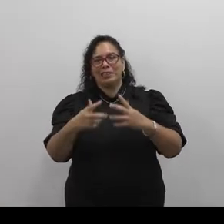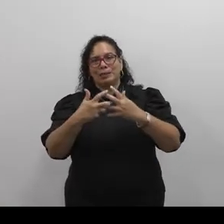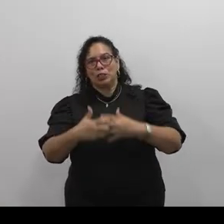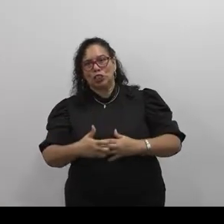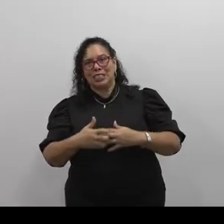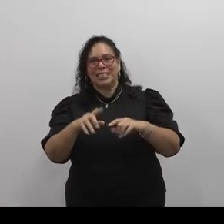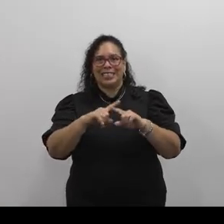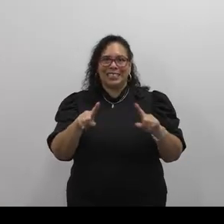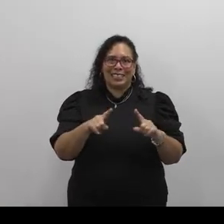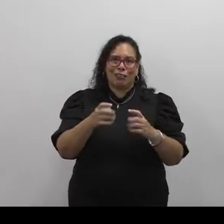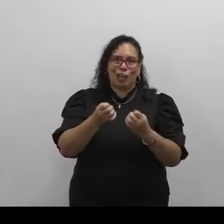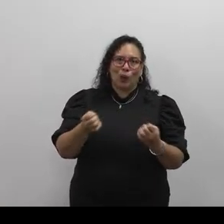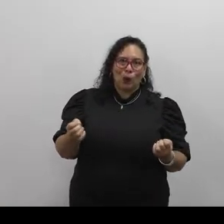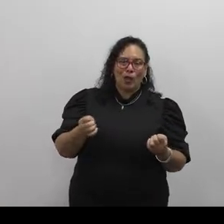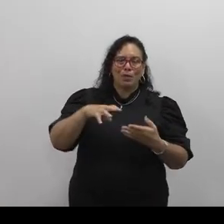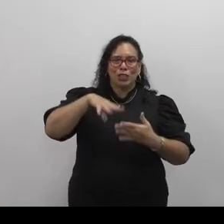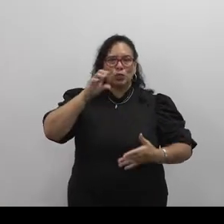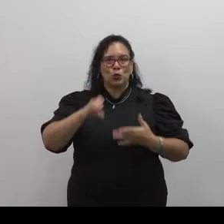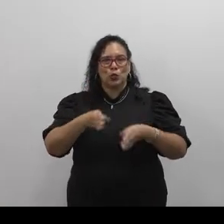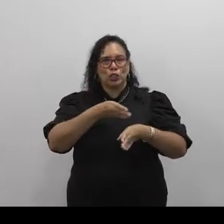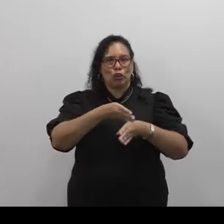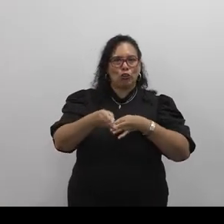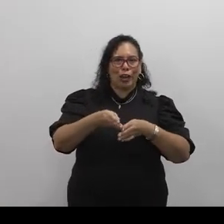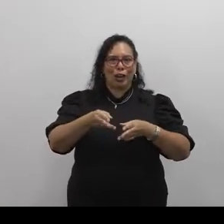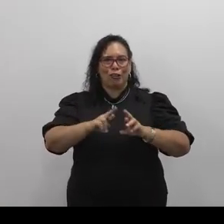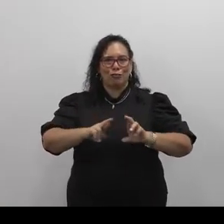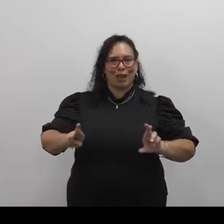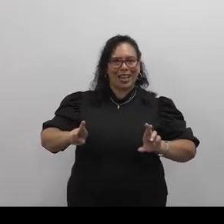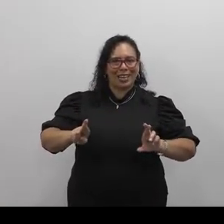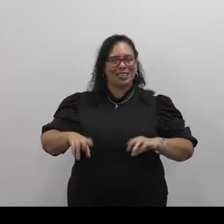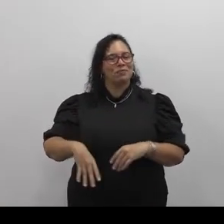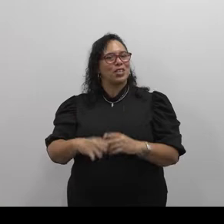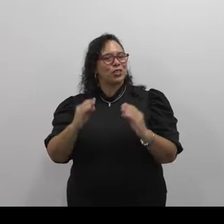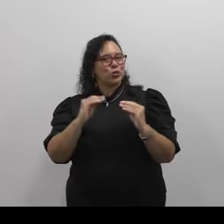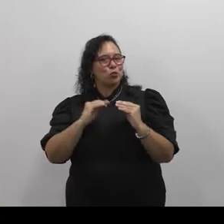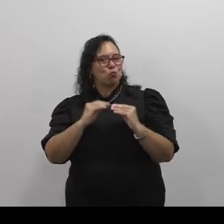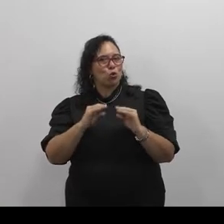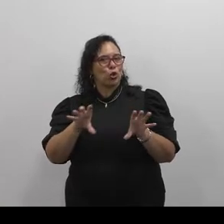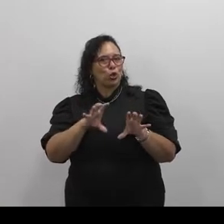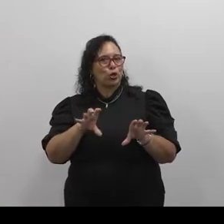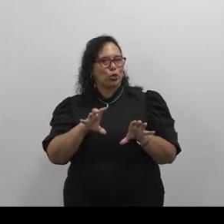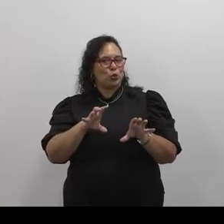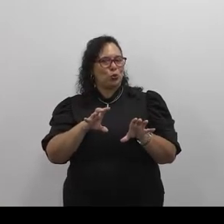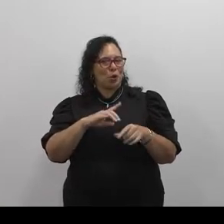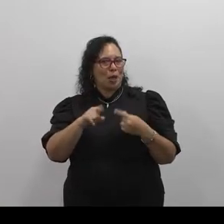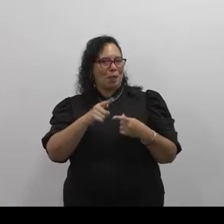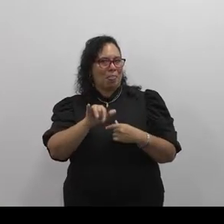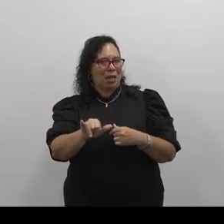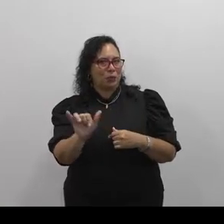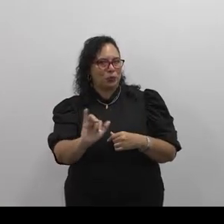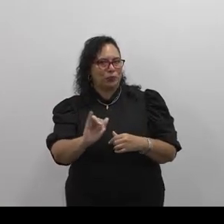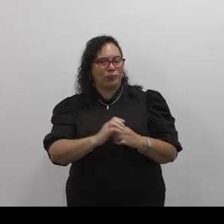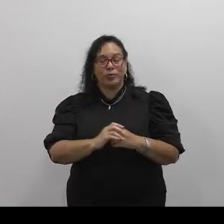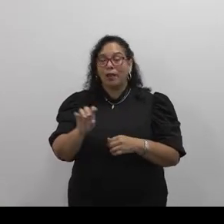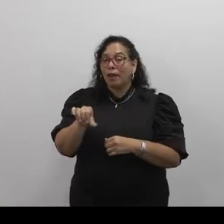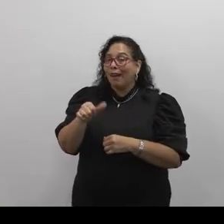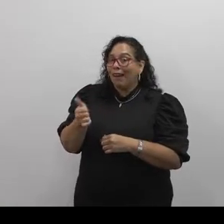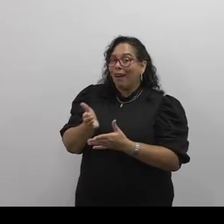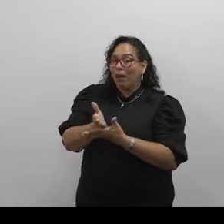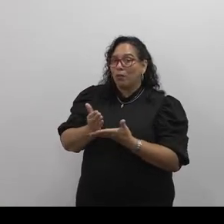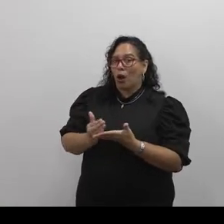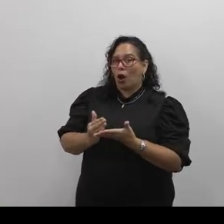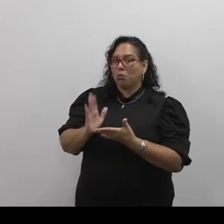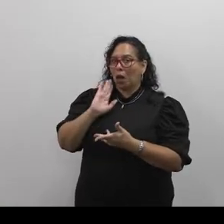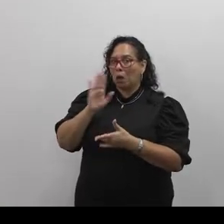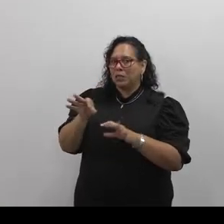equipment that gets our students career ready. We know there's quite a bit more to do just in that regard as well. And then another piece, which I'll highlight in a